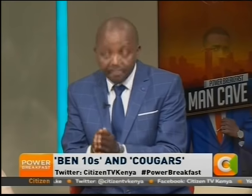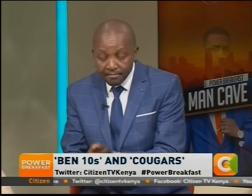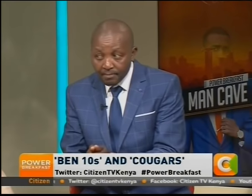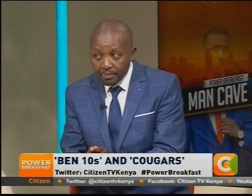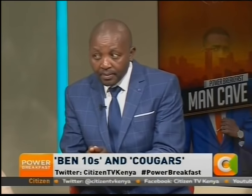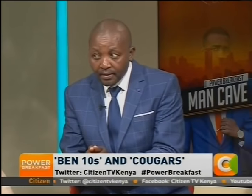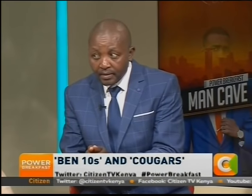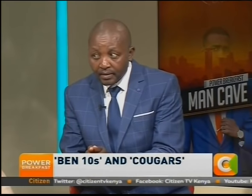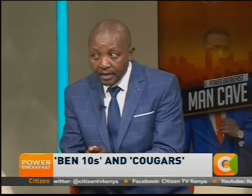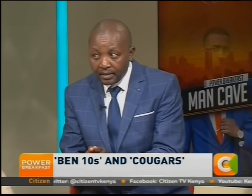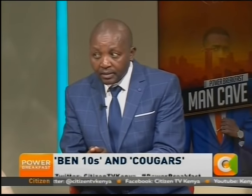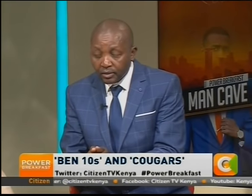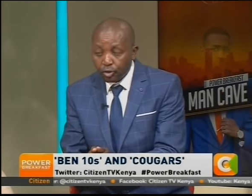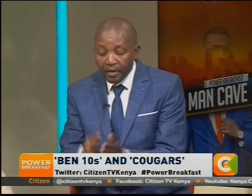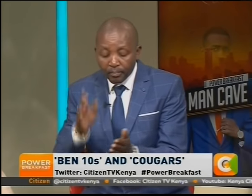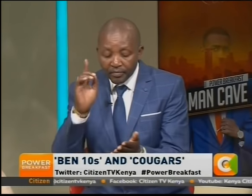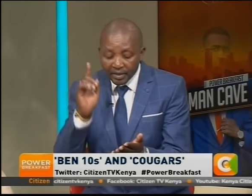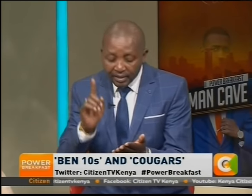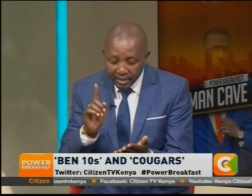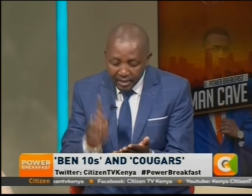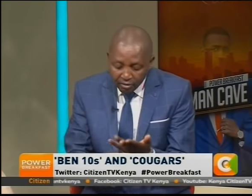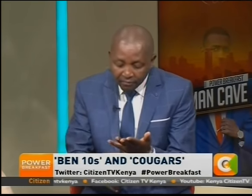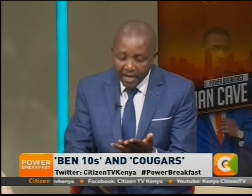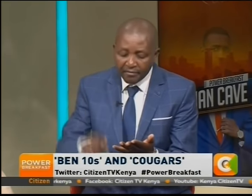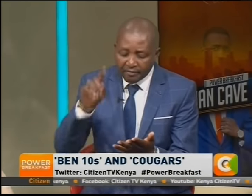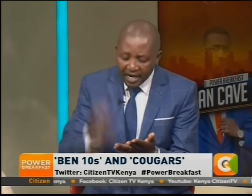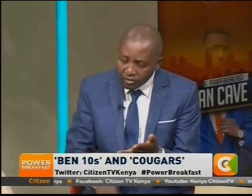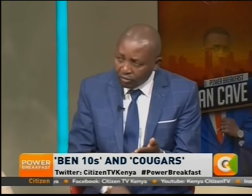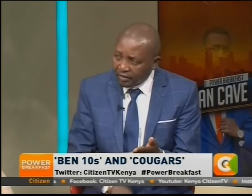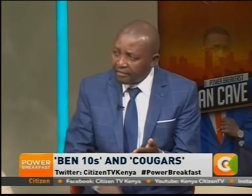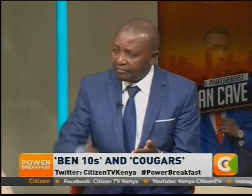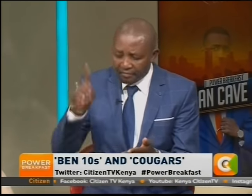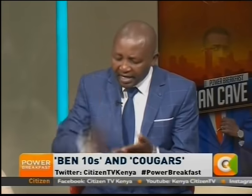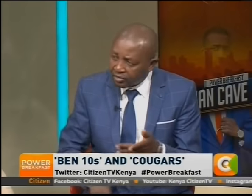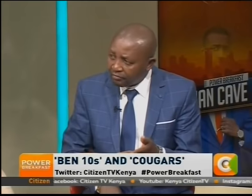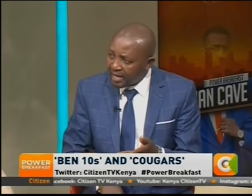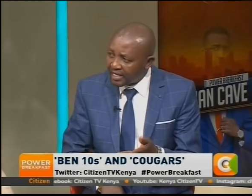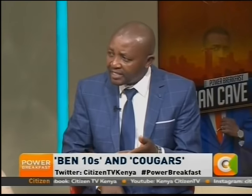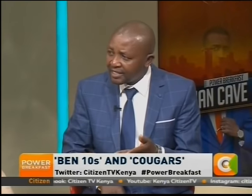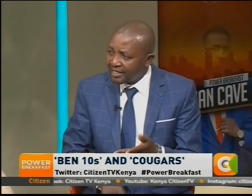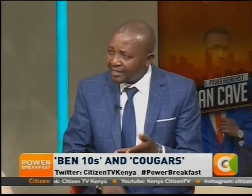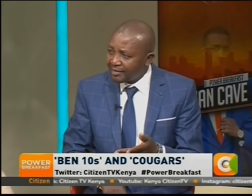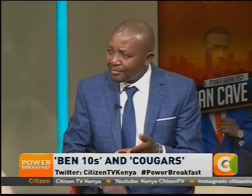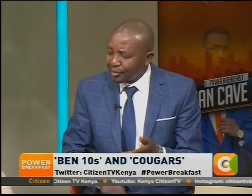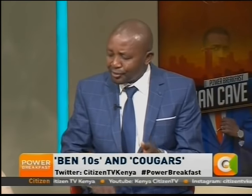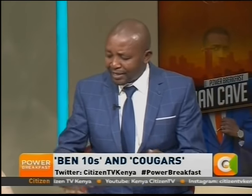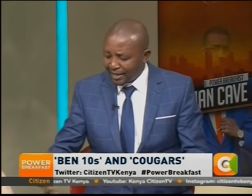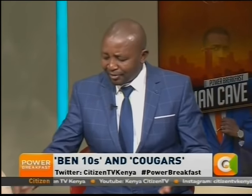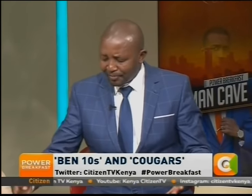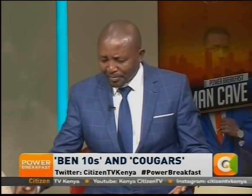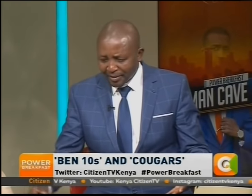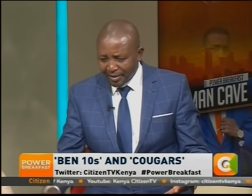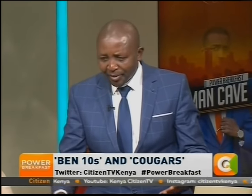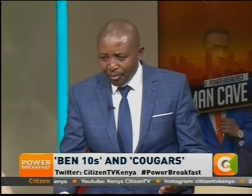time. Yeah? Show them the need of life, values of life, values of marriage. Because like